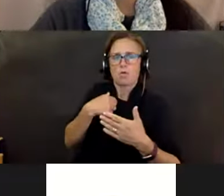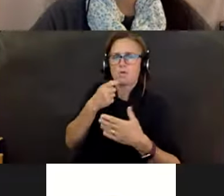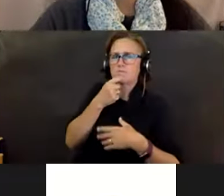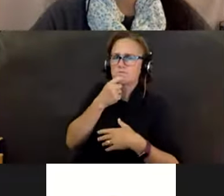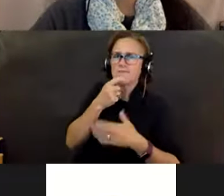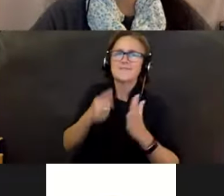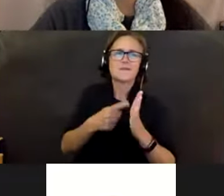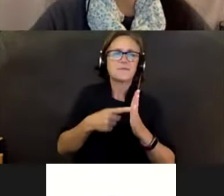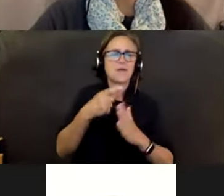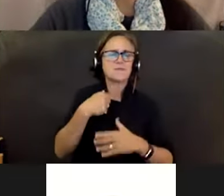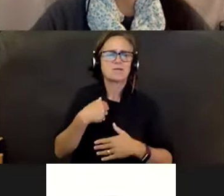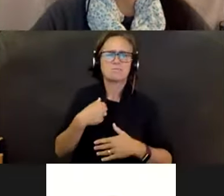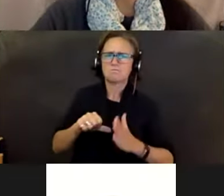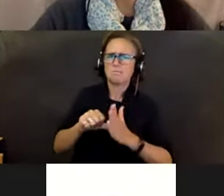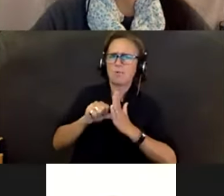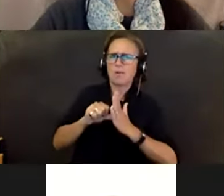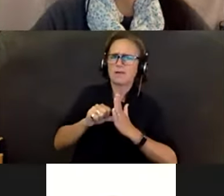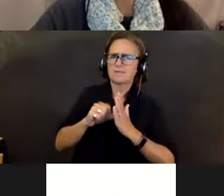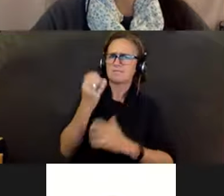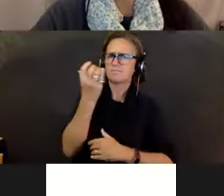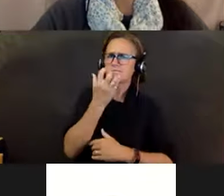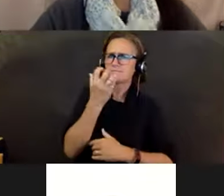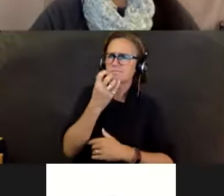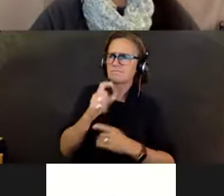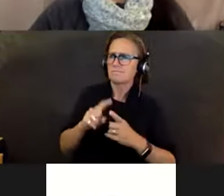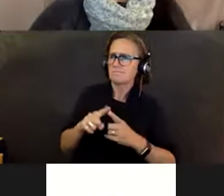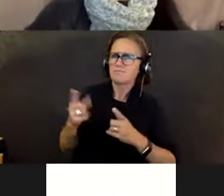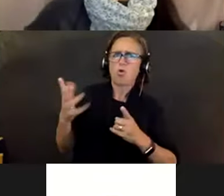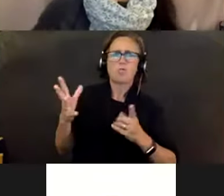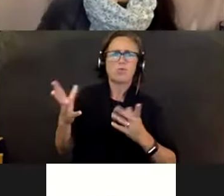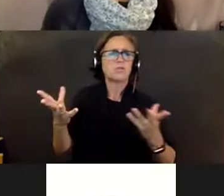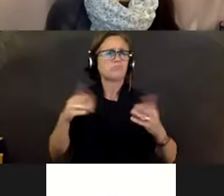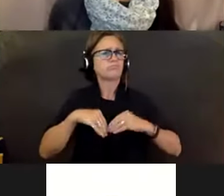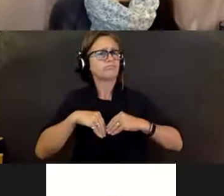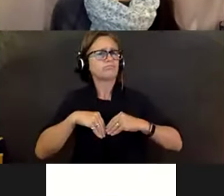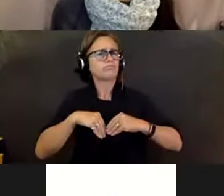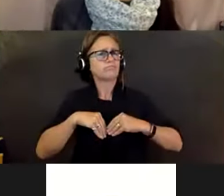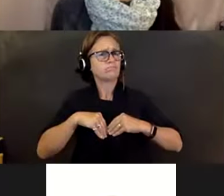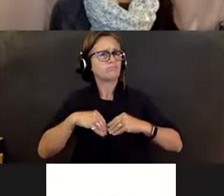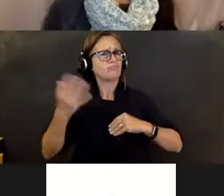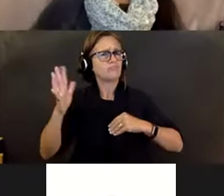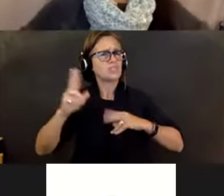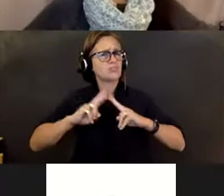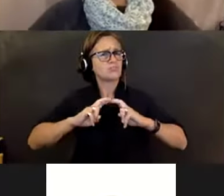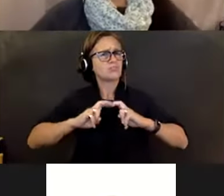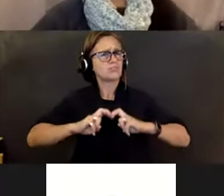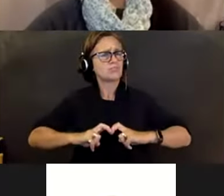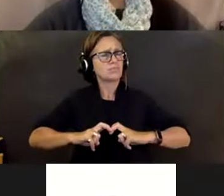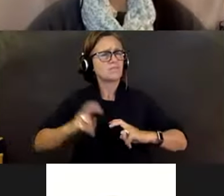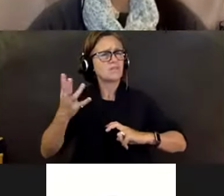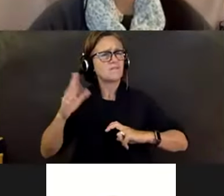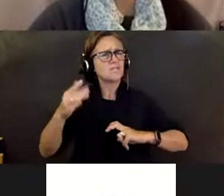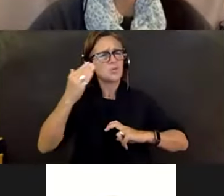is. How much this is something, like you said, that she can verbalize and